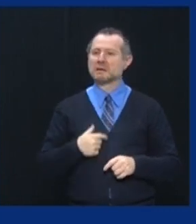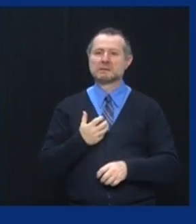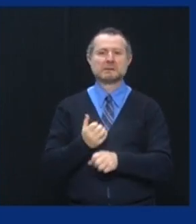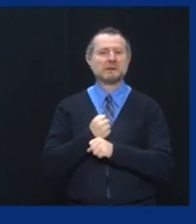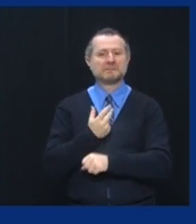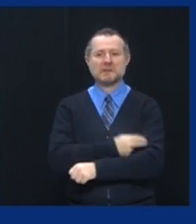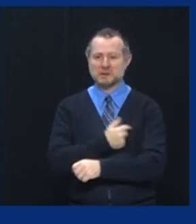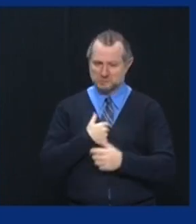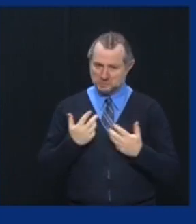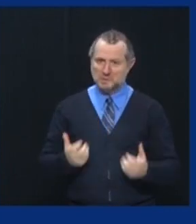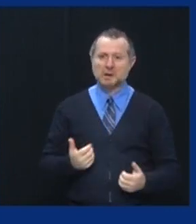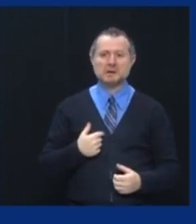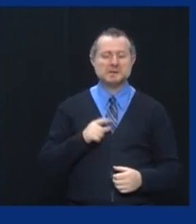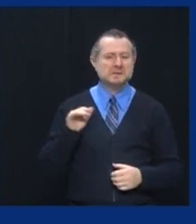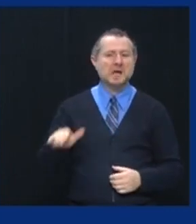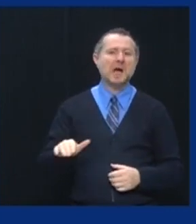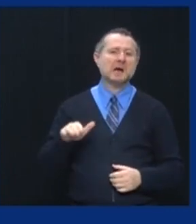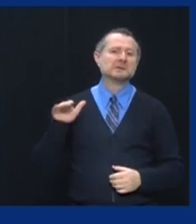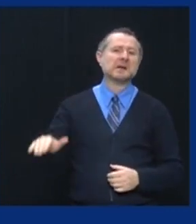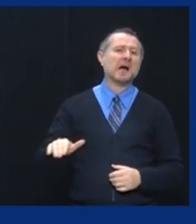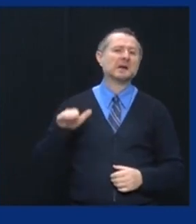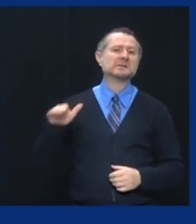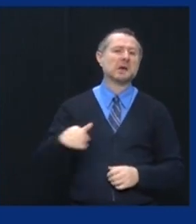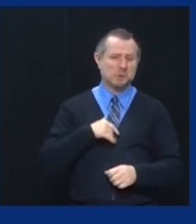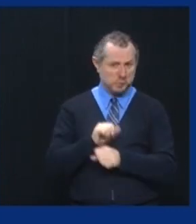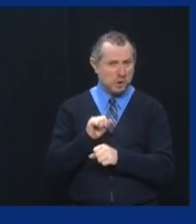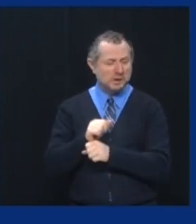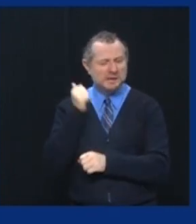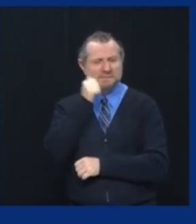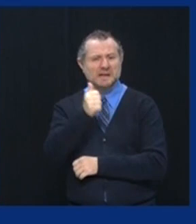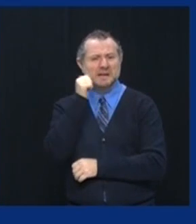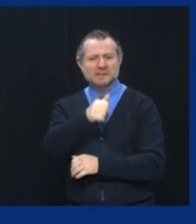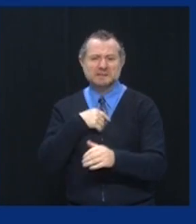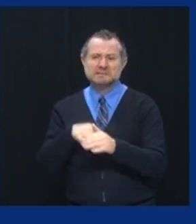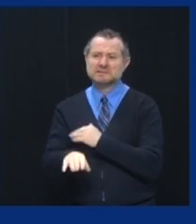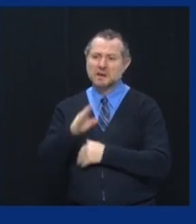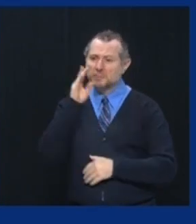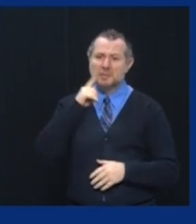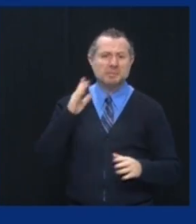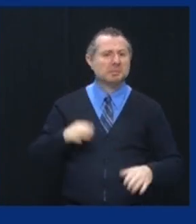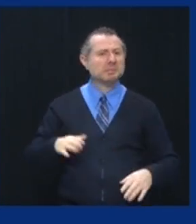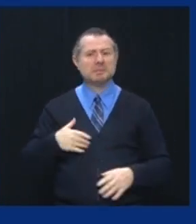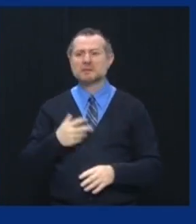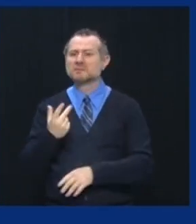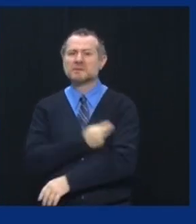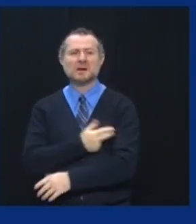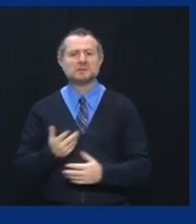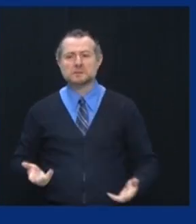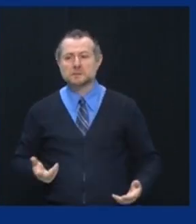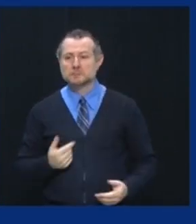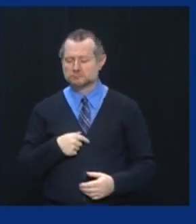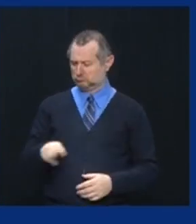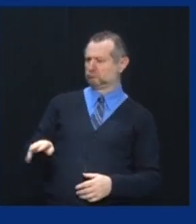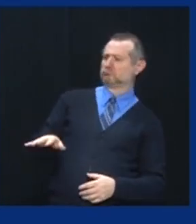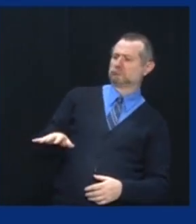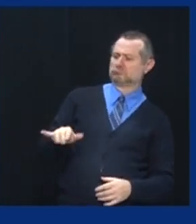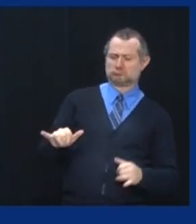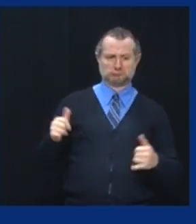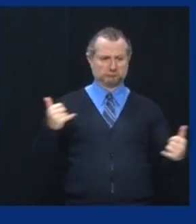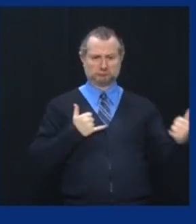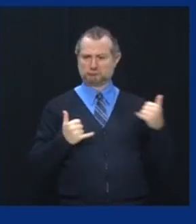going out there every day and I haven't gotten a vaccine. So it's a combination